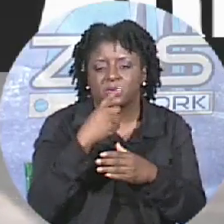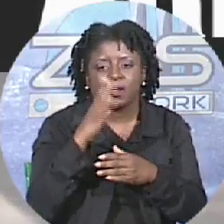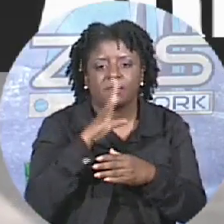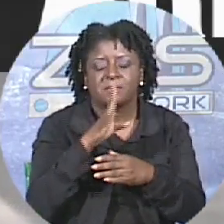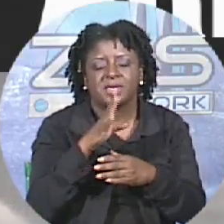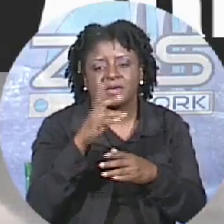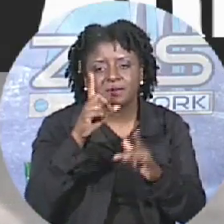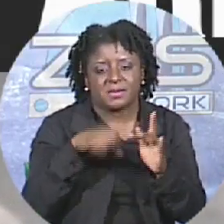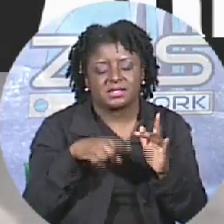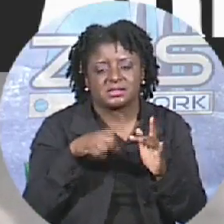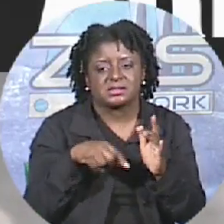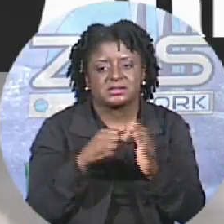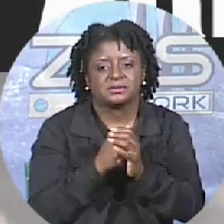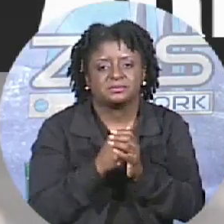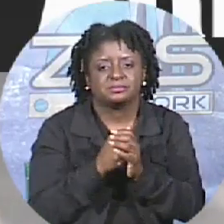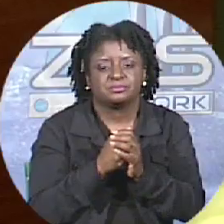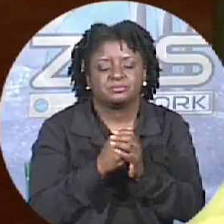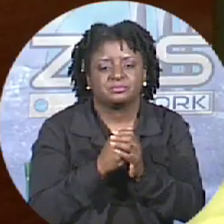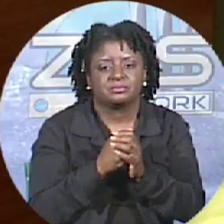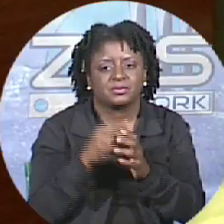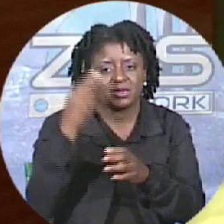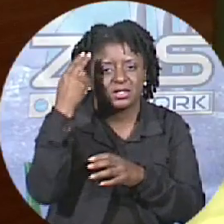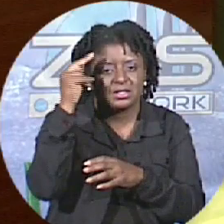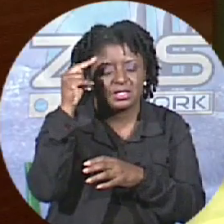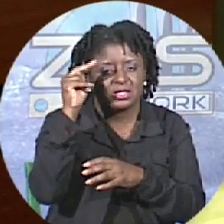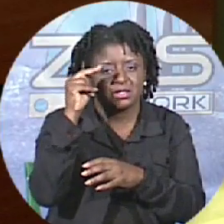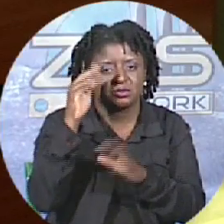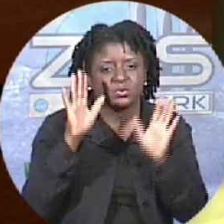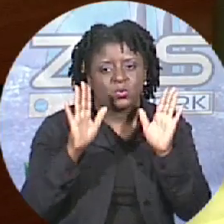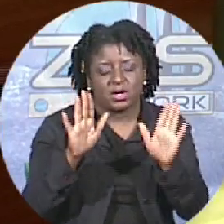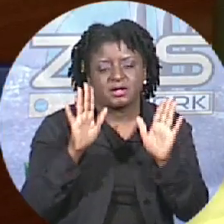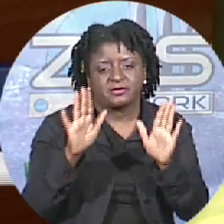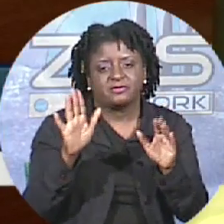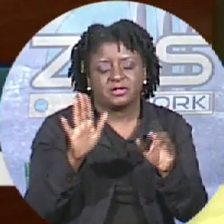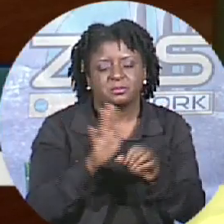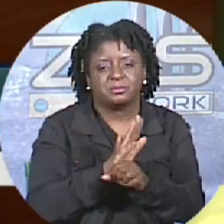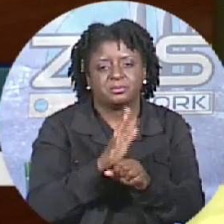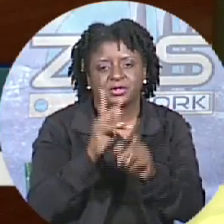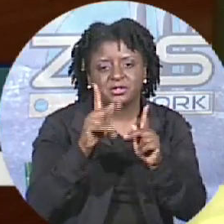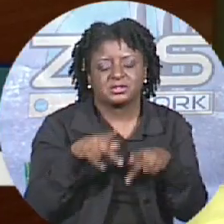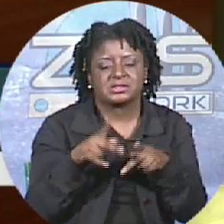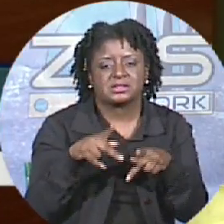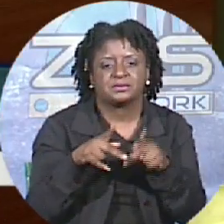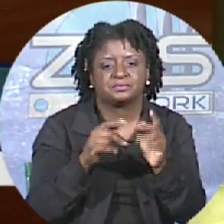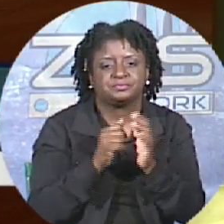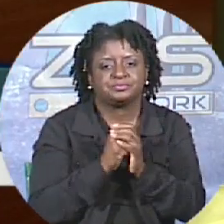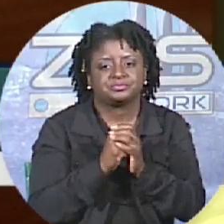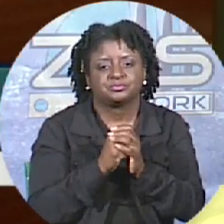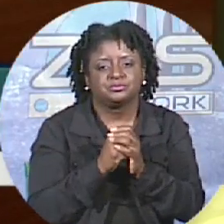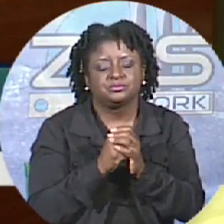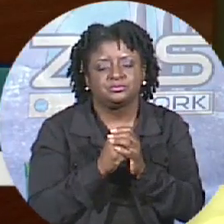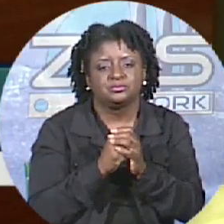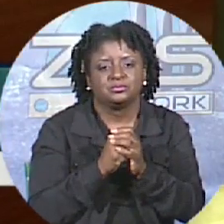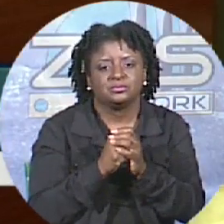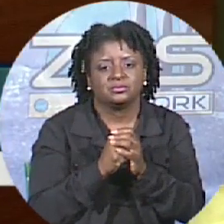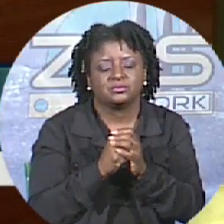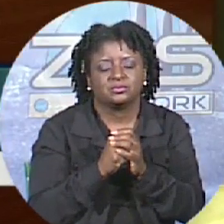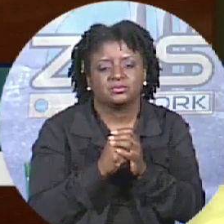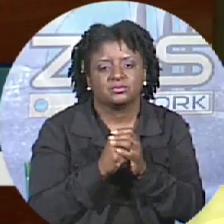missed. Neil was a wonderful person. And